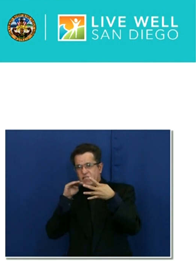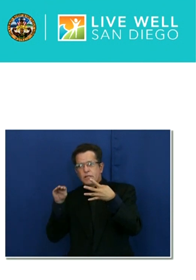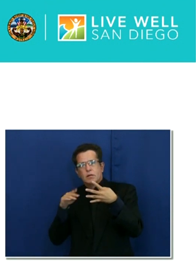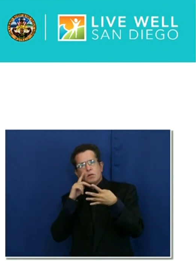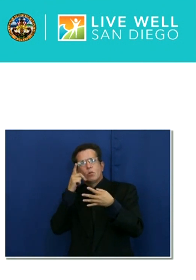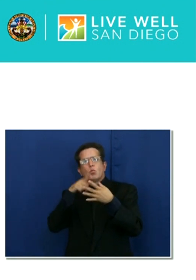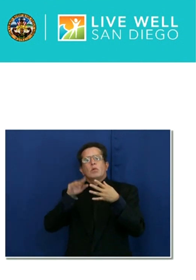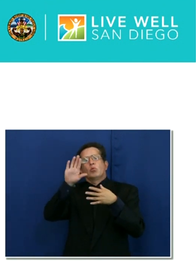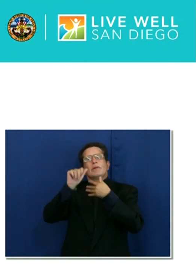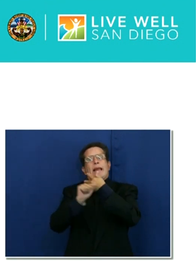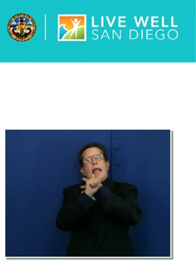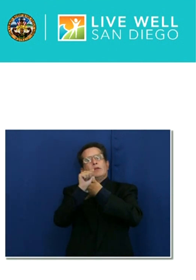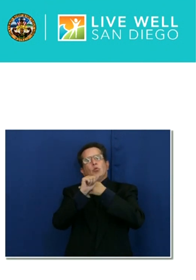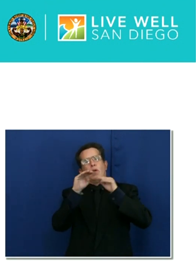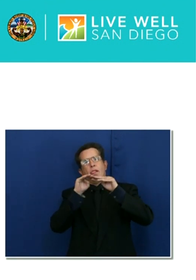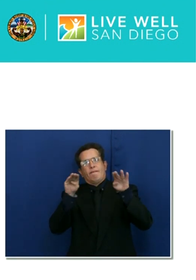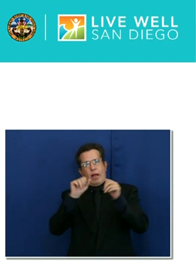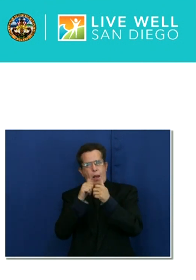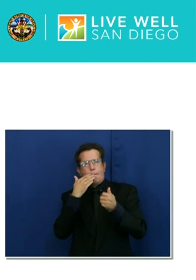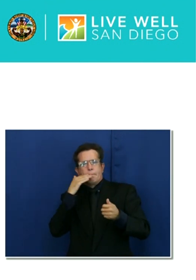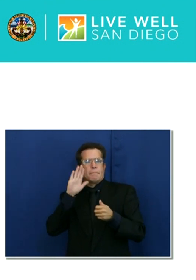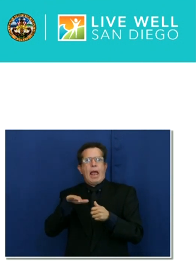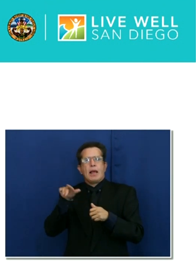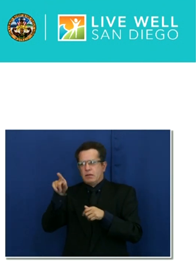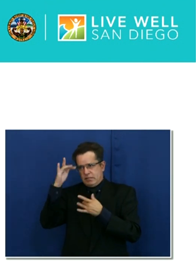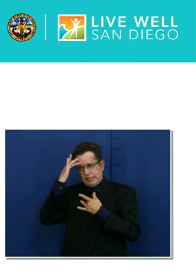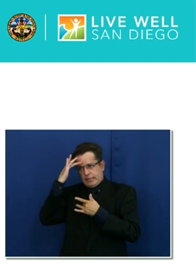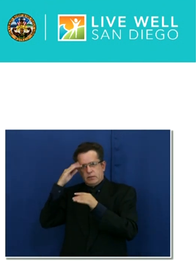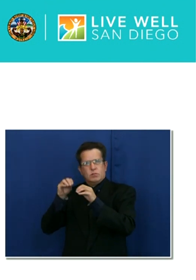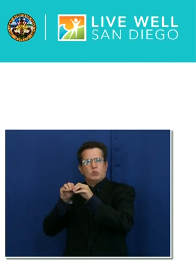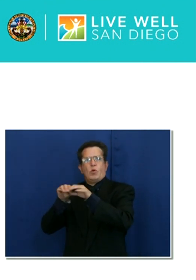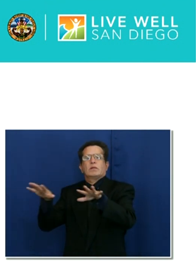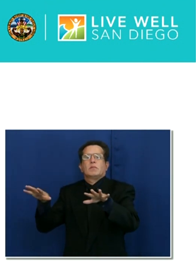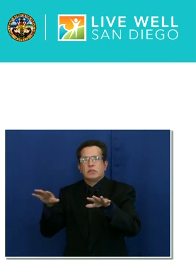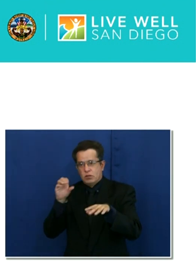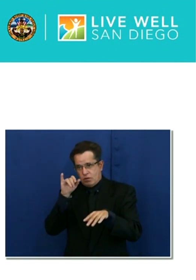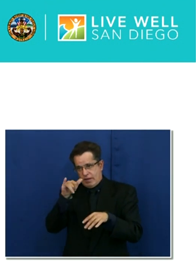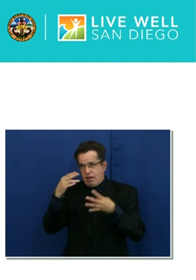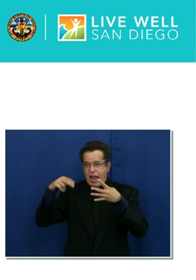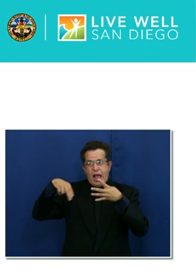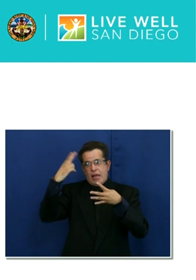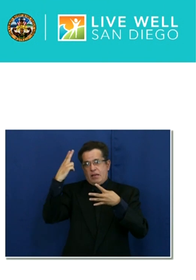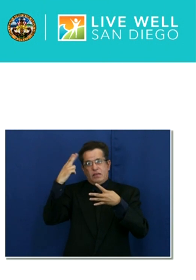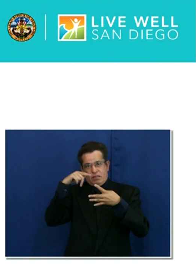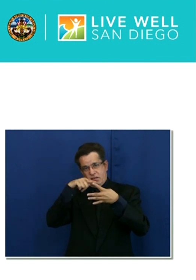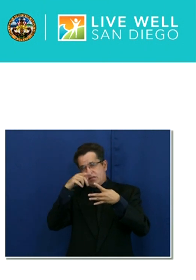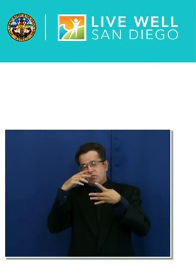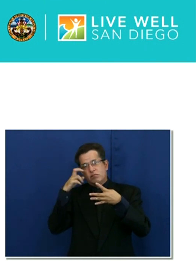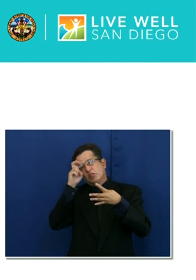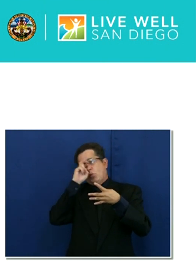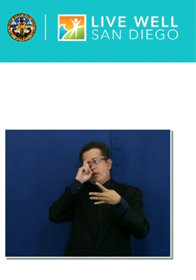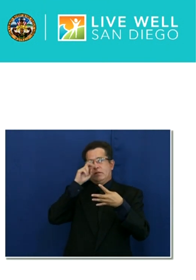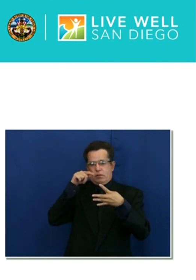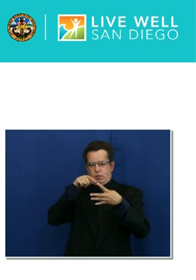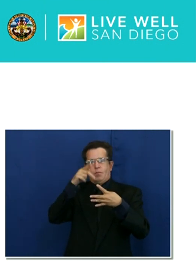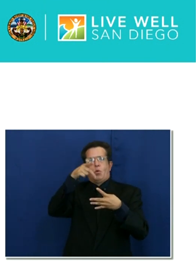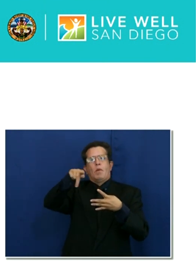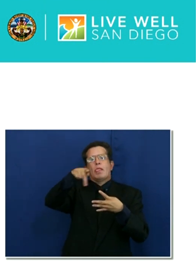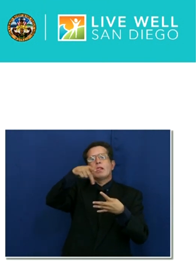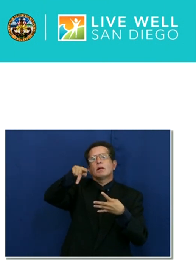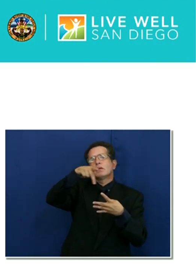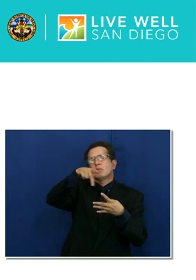the risk of the community disease transmission. So the highest or most restrictive tier is